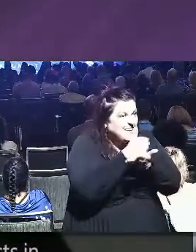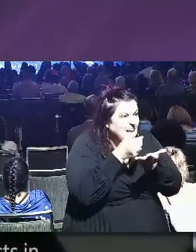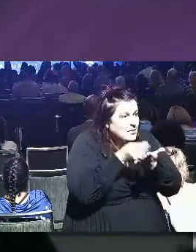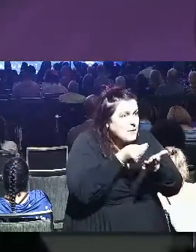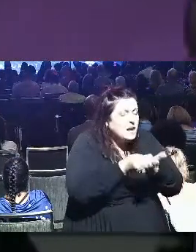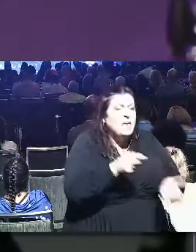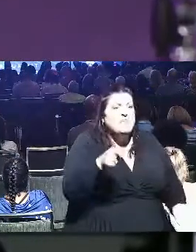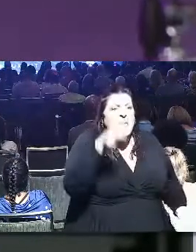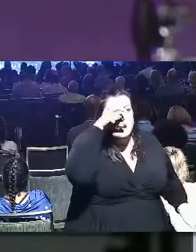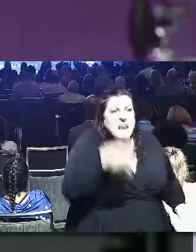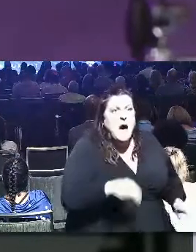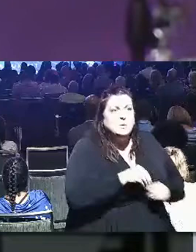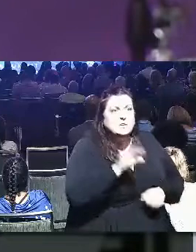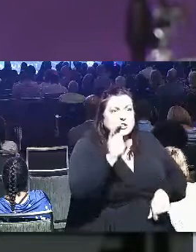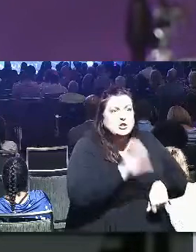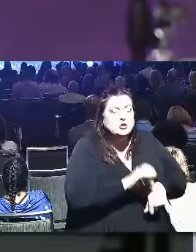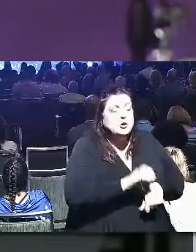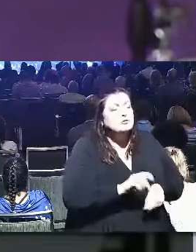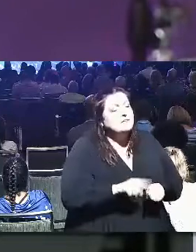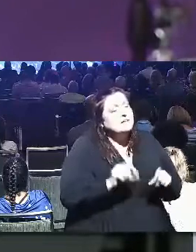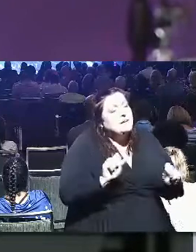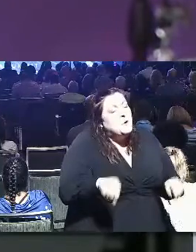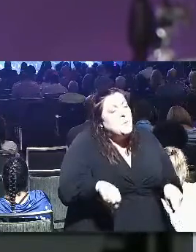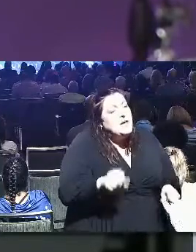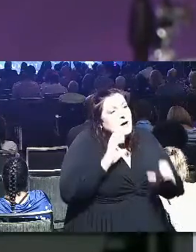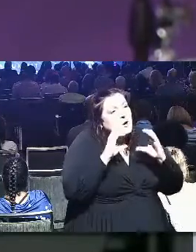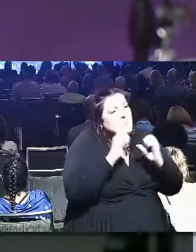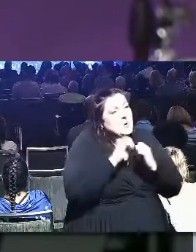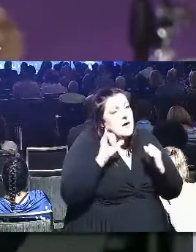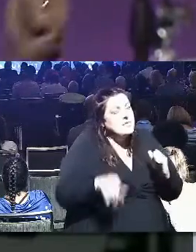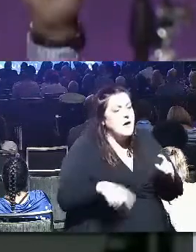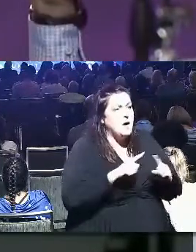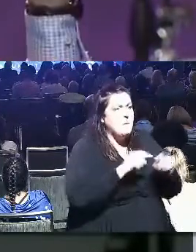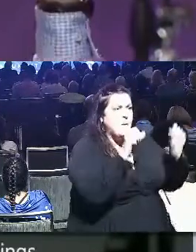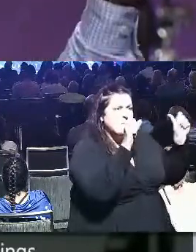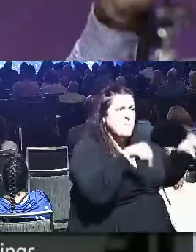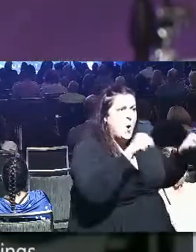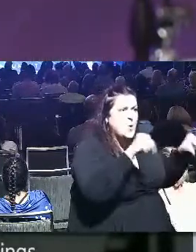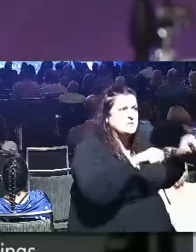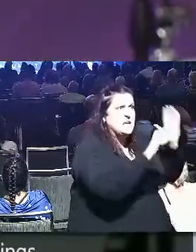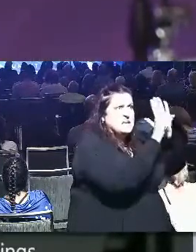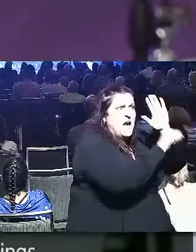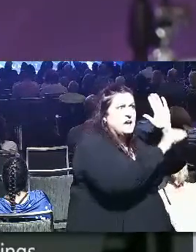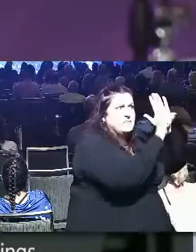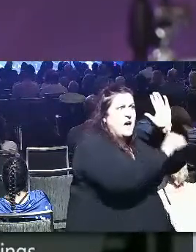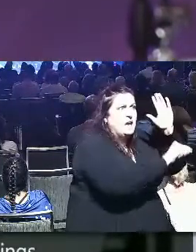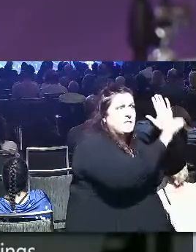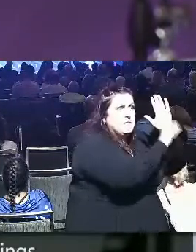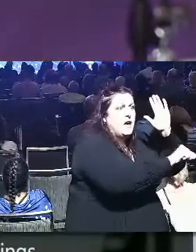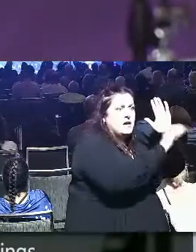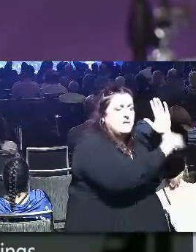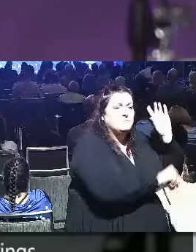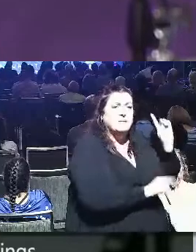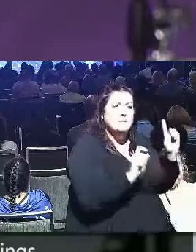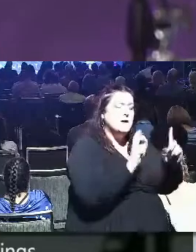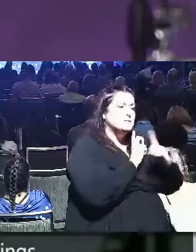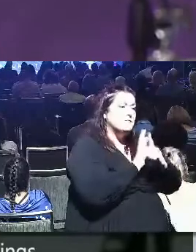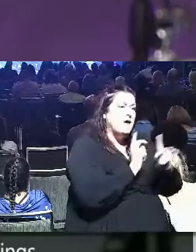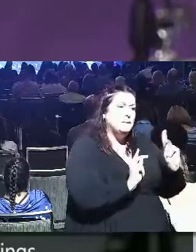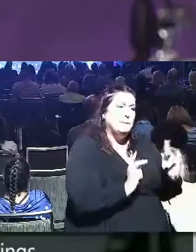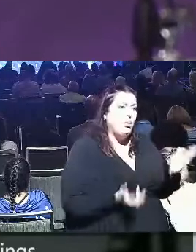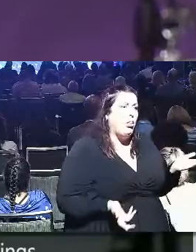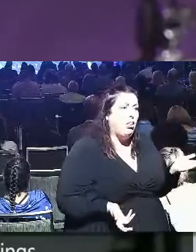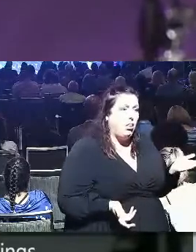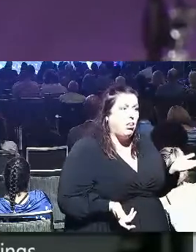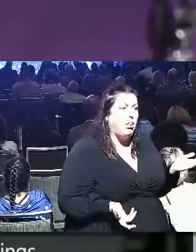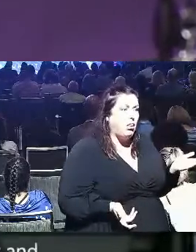But I'm telling you, this Lone Ranger posting negative things about the bride of Christ, we got to defend the bride of Christ. And yet still